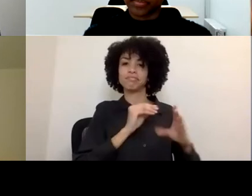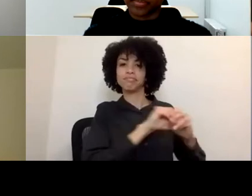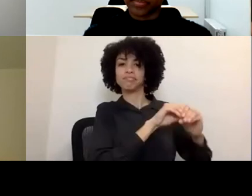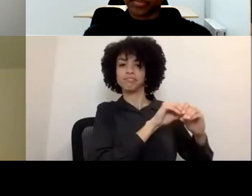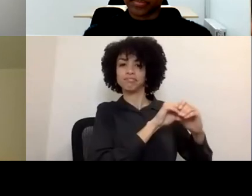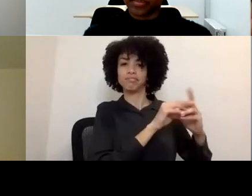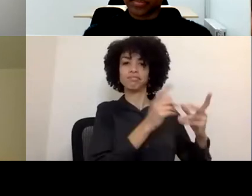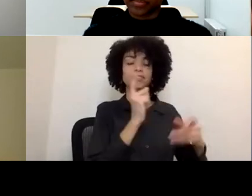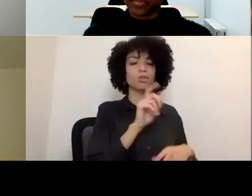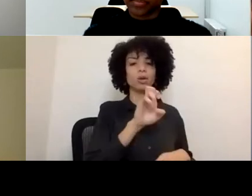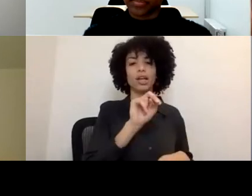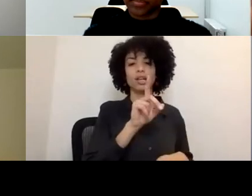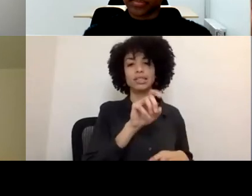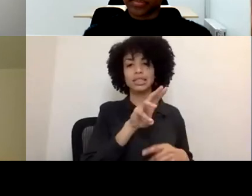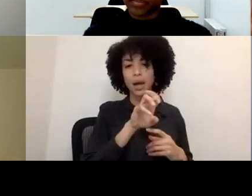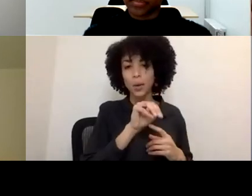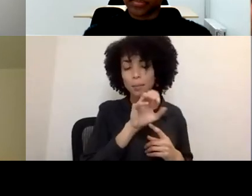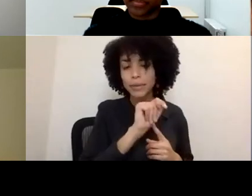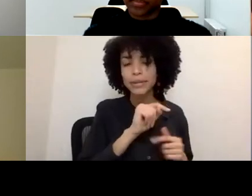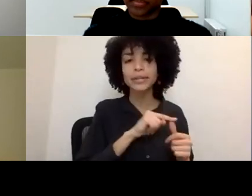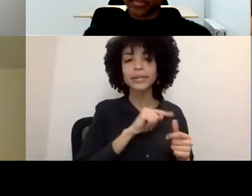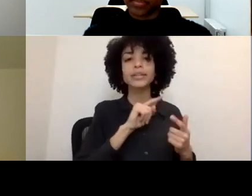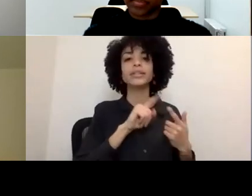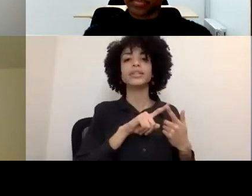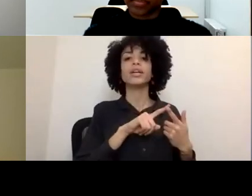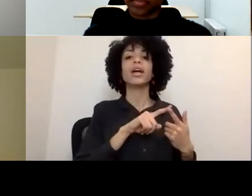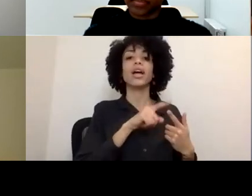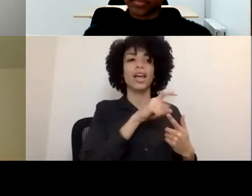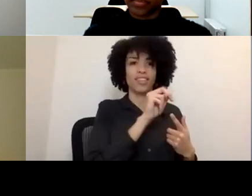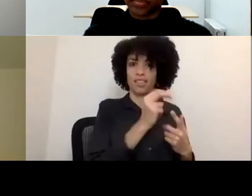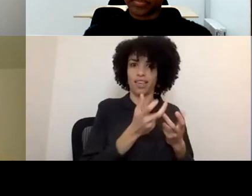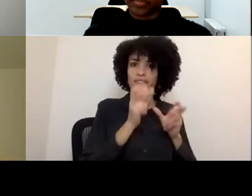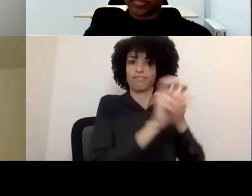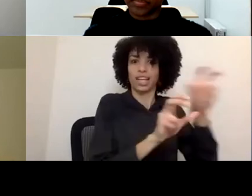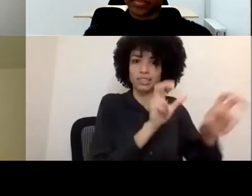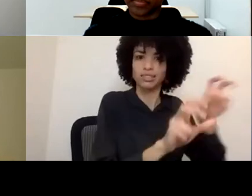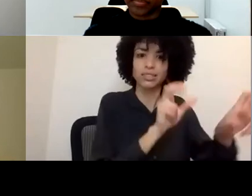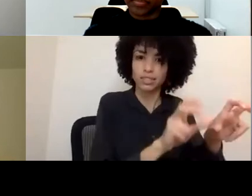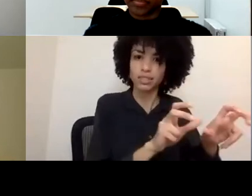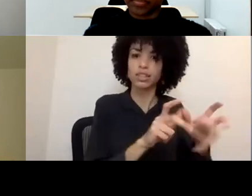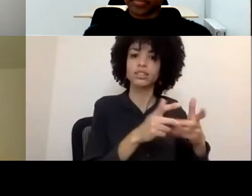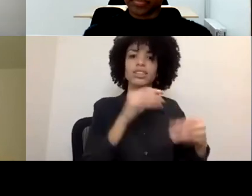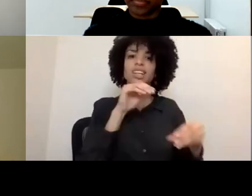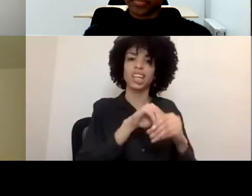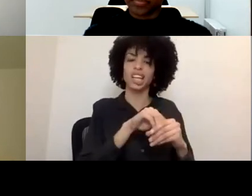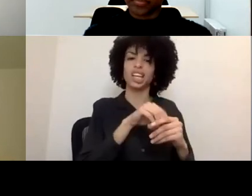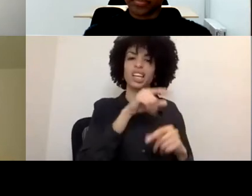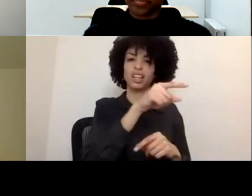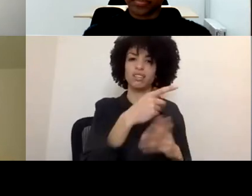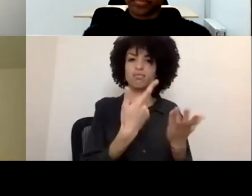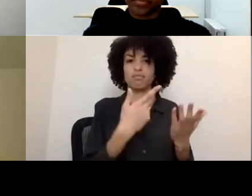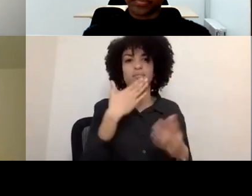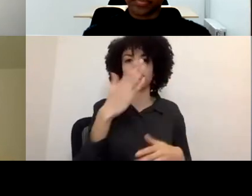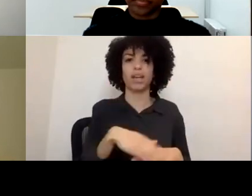in endowments that are actually taking that money and reinvesting it often in industries that continue to be extractive,